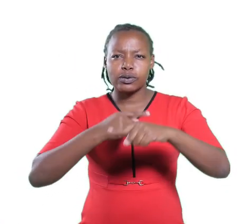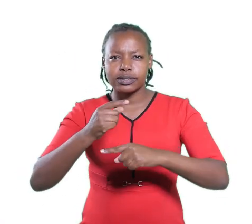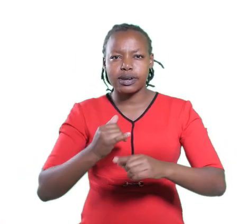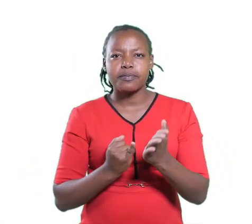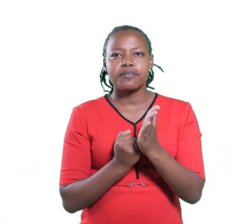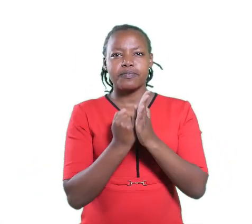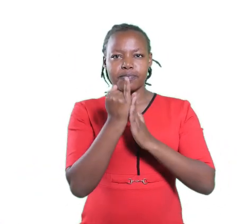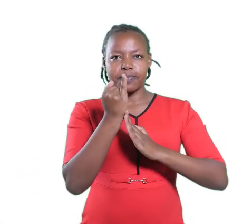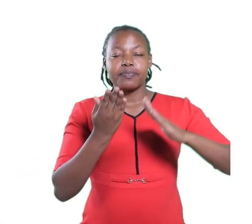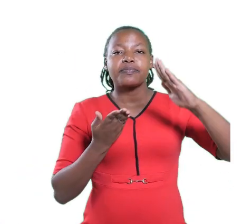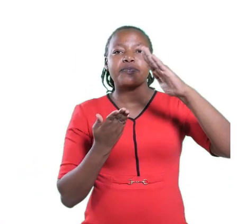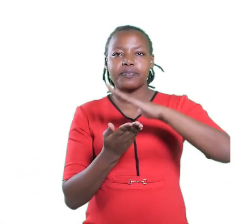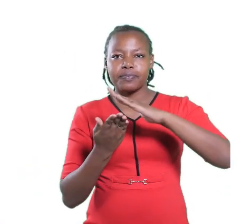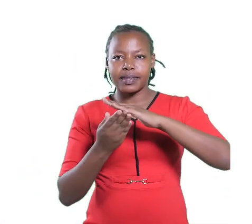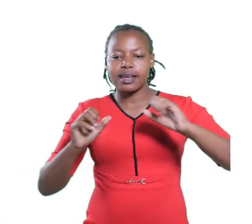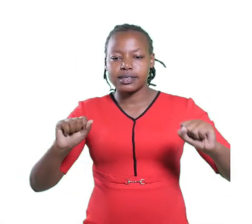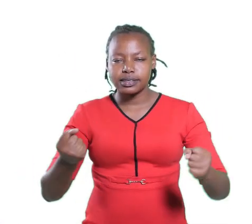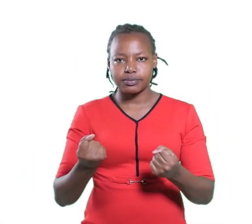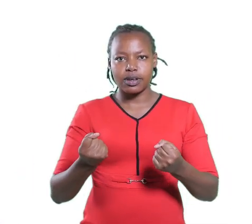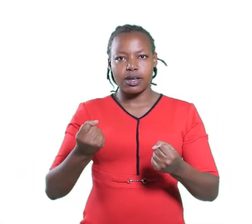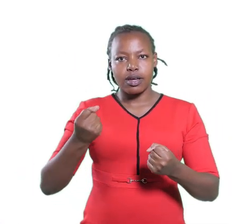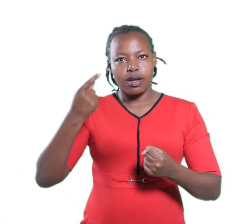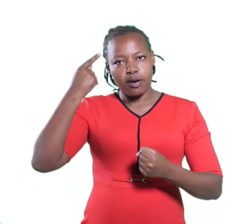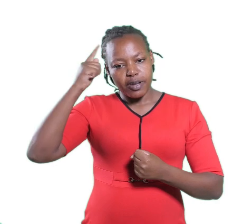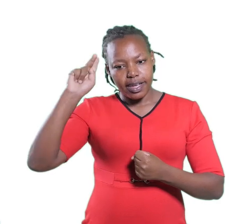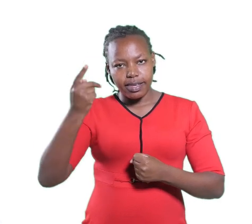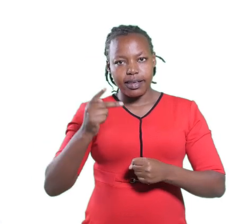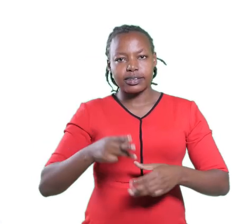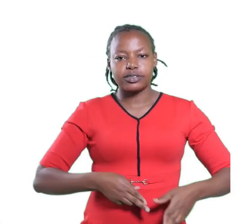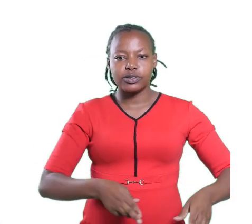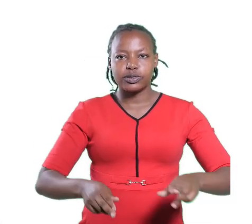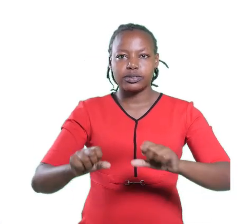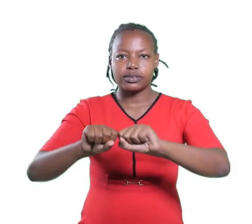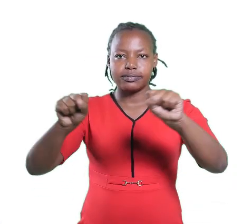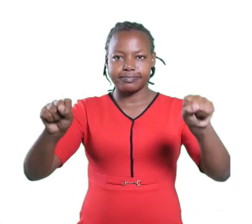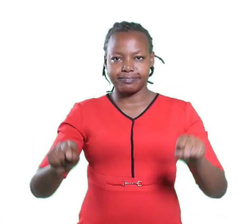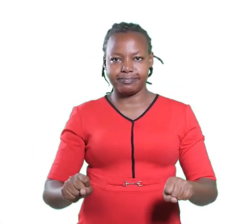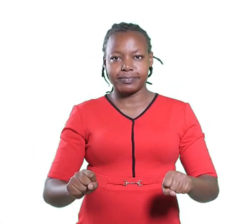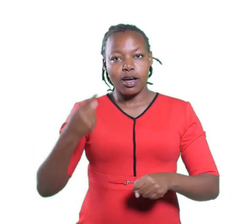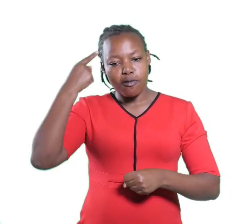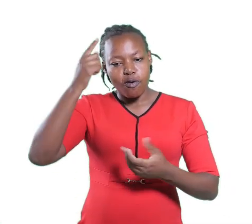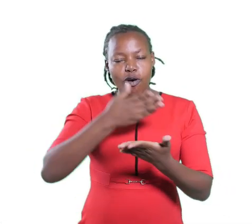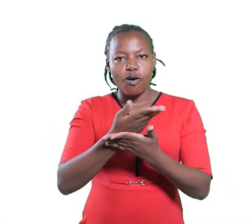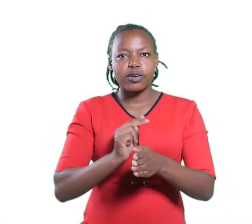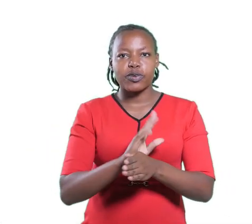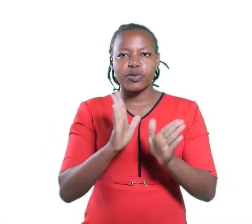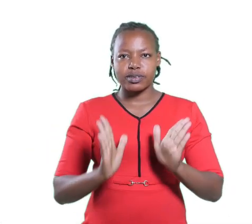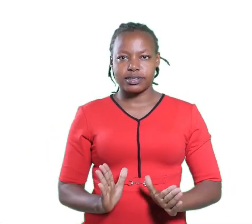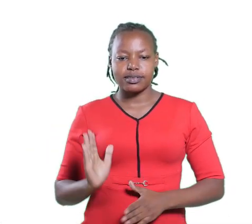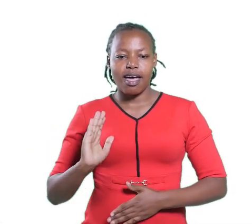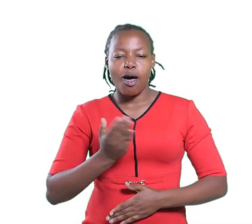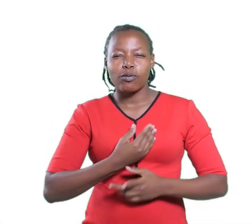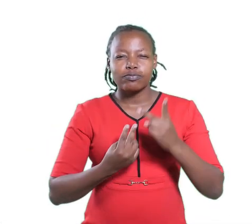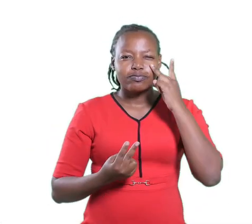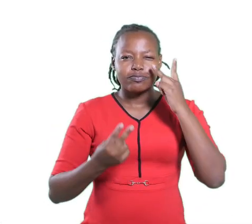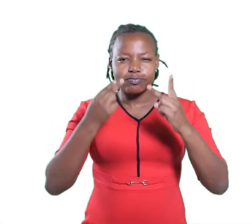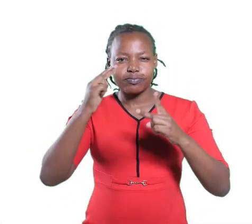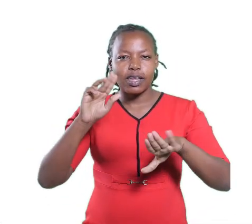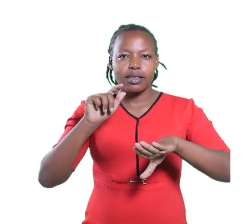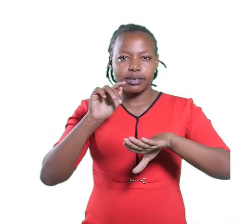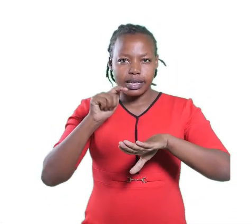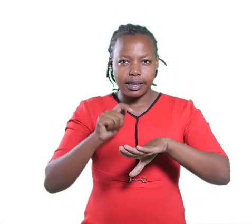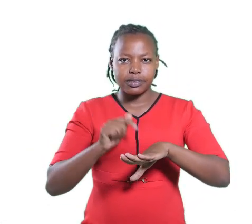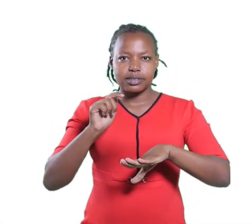continually improve the accessibility and safety of Kenya's road transport system for all users. We envision